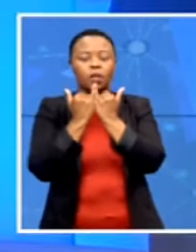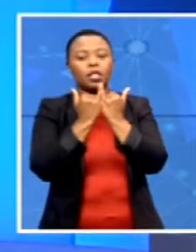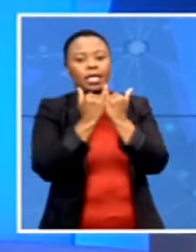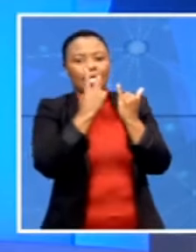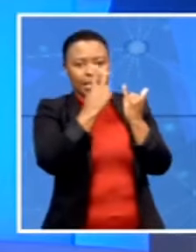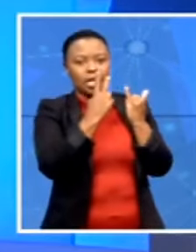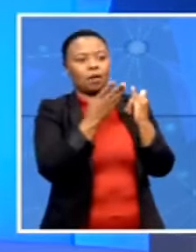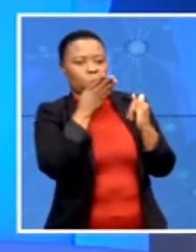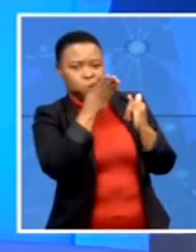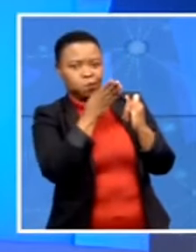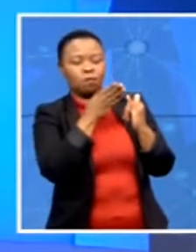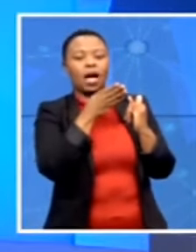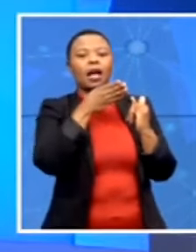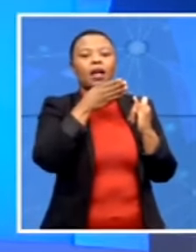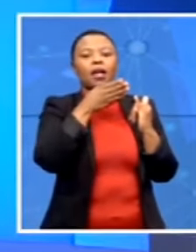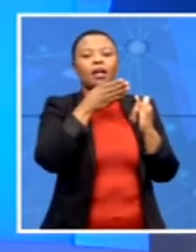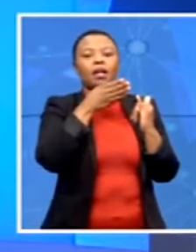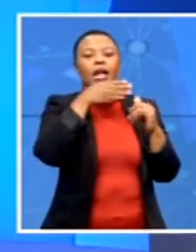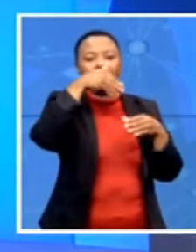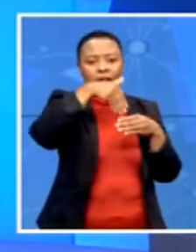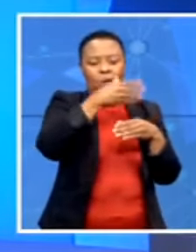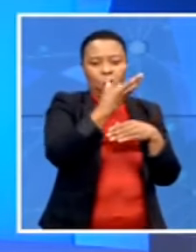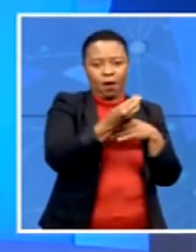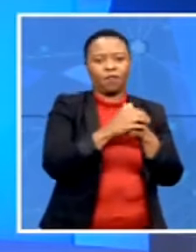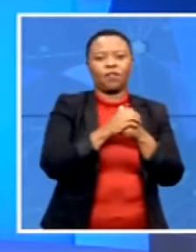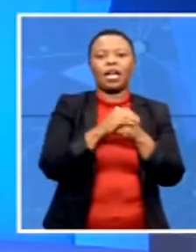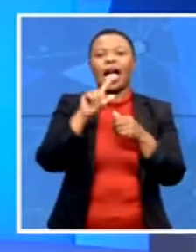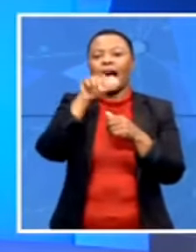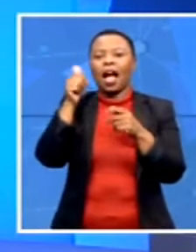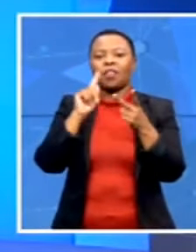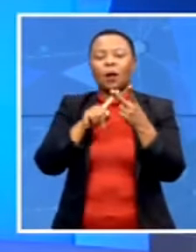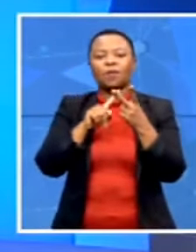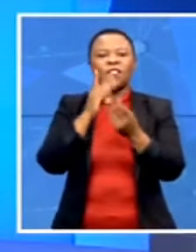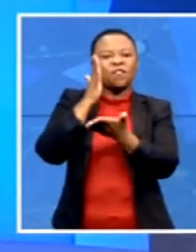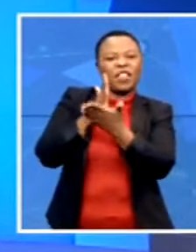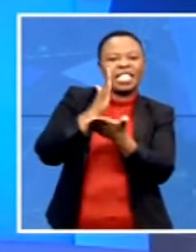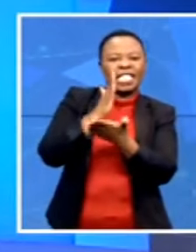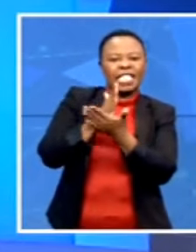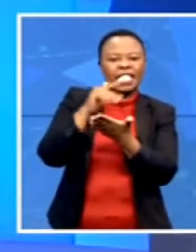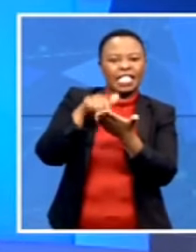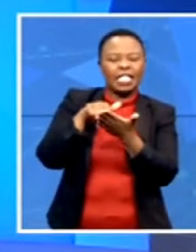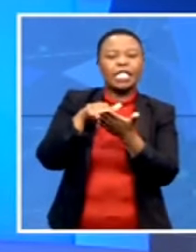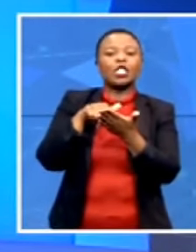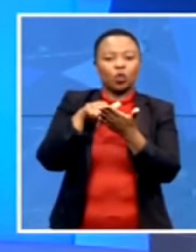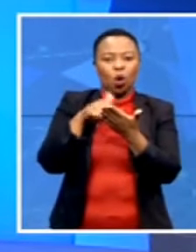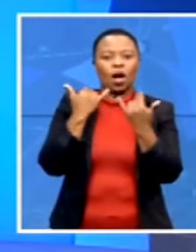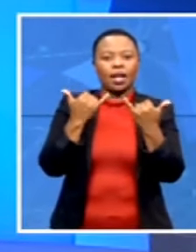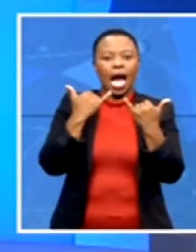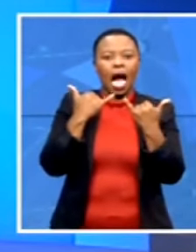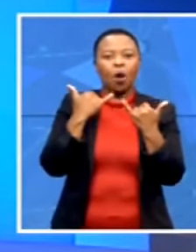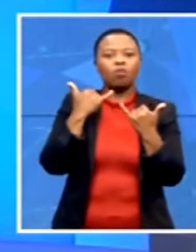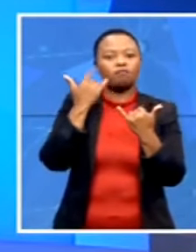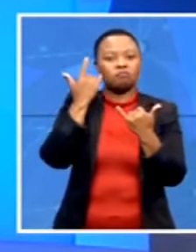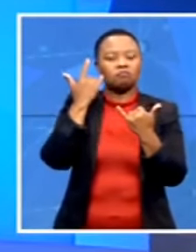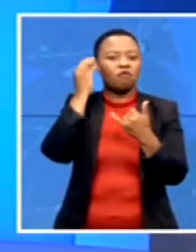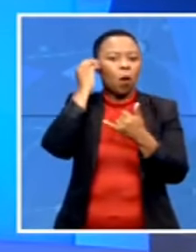to take you through, Plain, is the fast facts. We come into this because we've gathered so much information about these elections, but